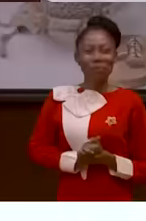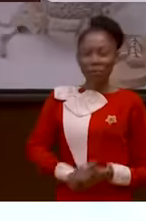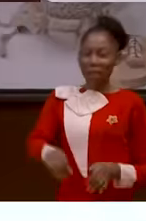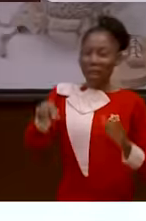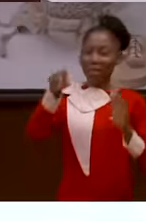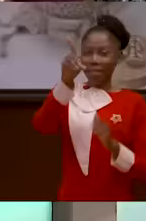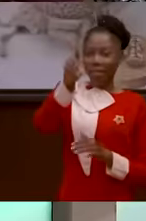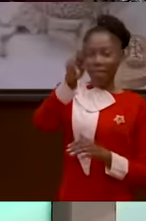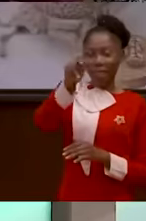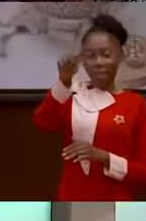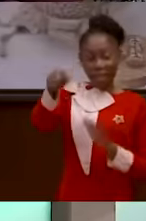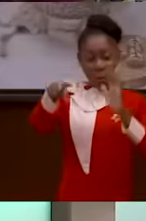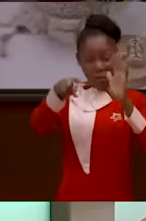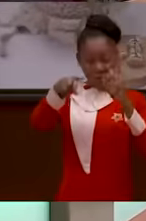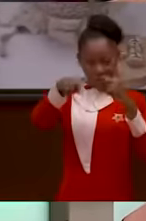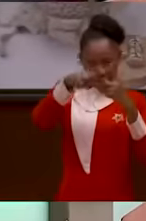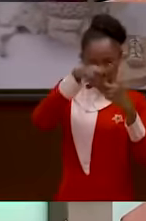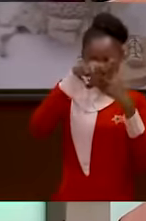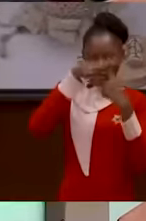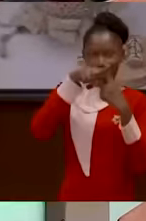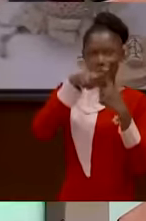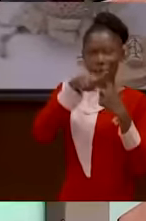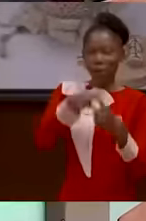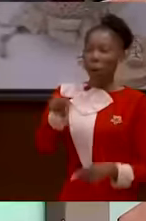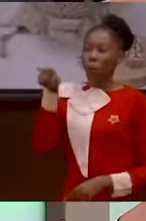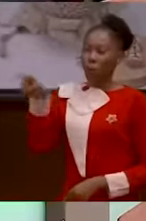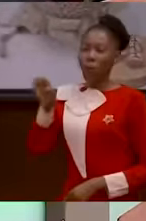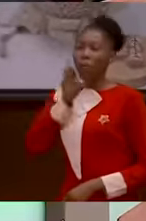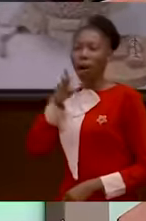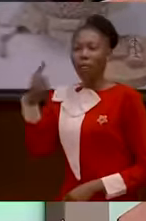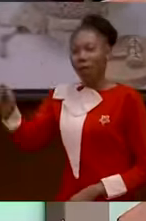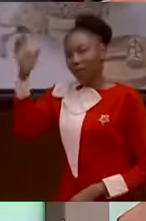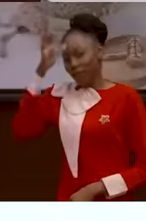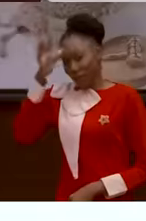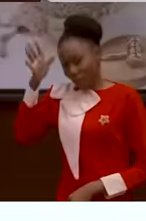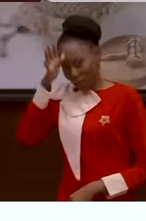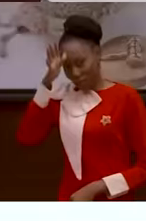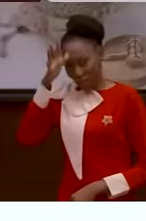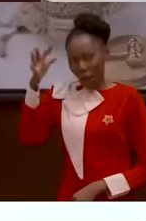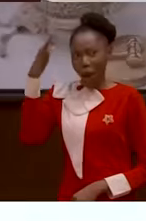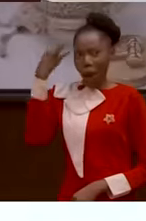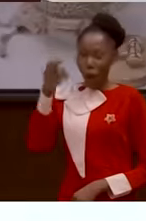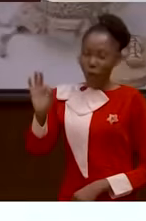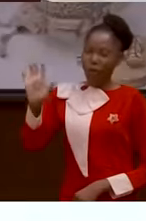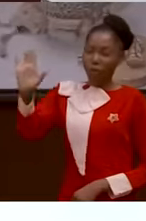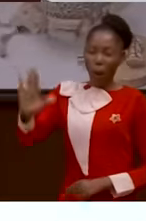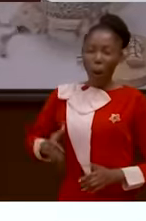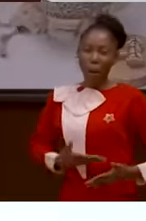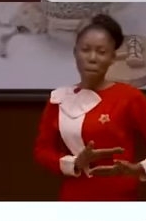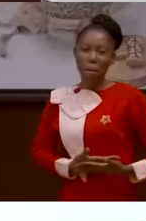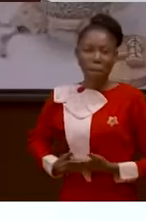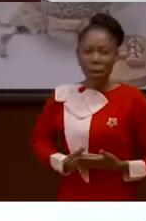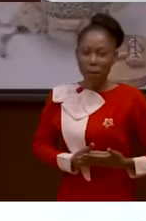DNA analysis is positive. You are the father of Mitchell